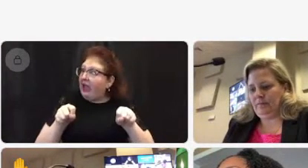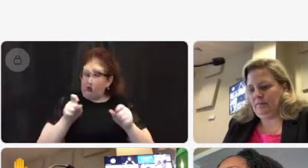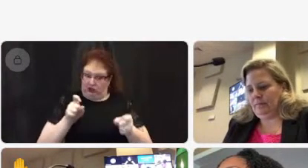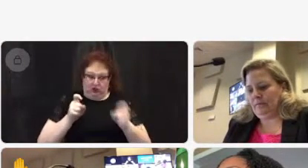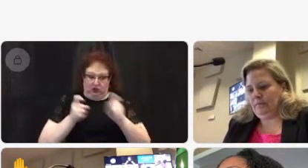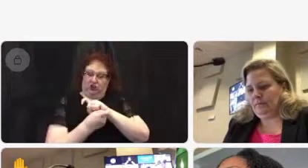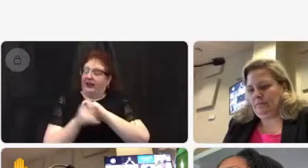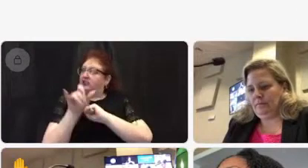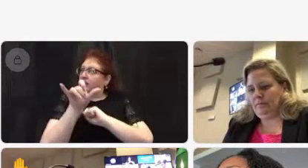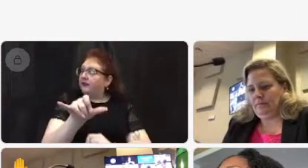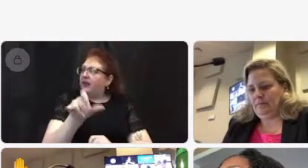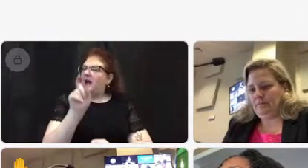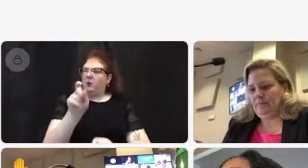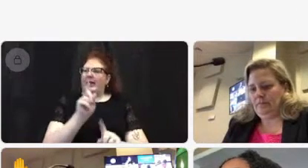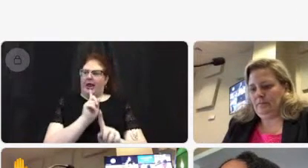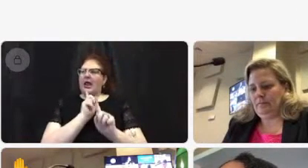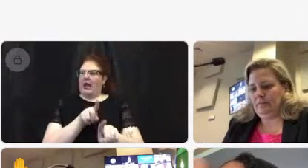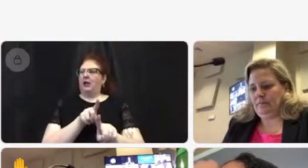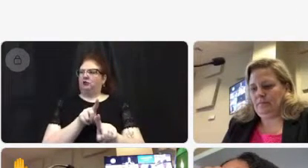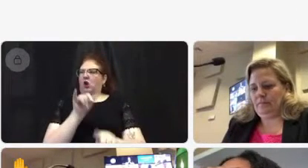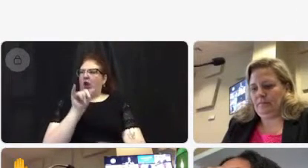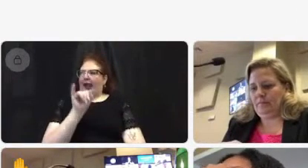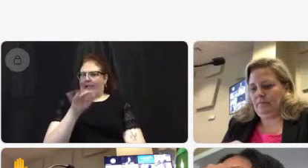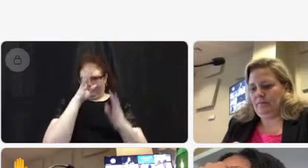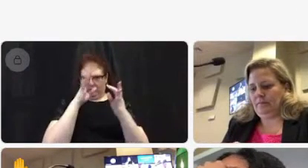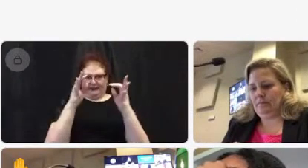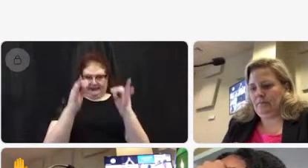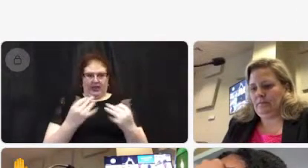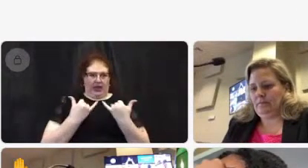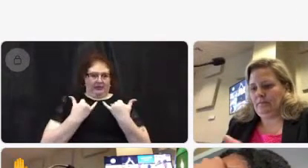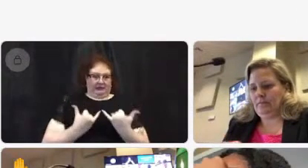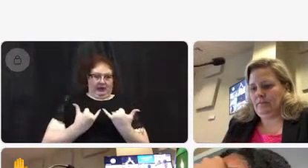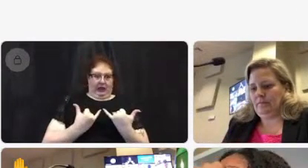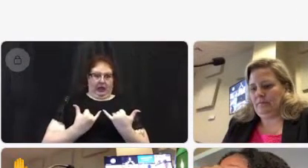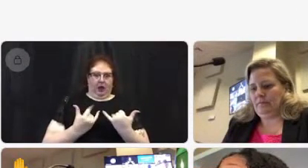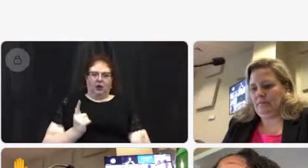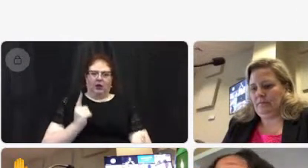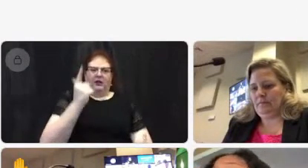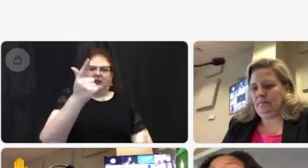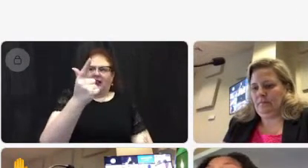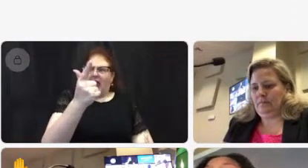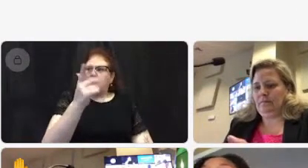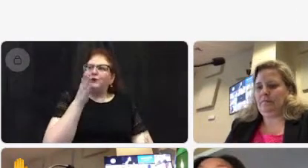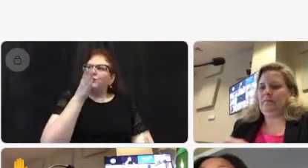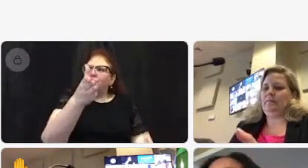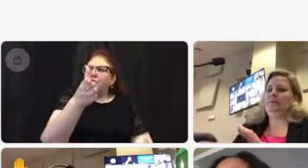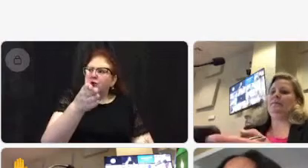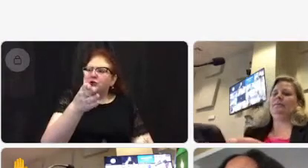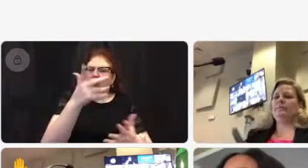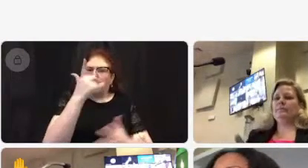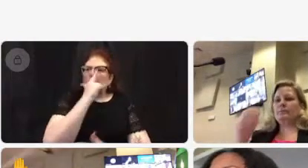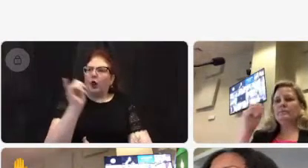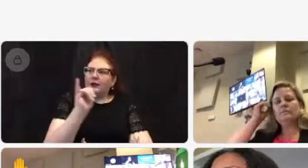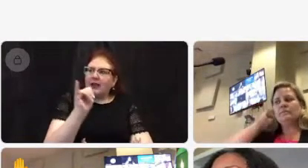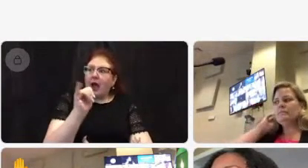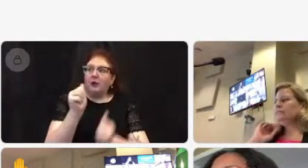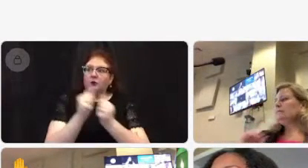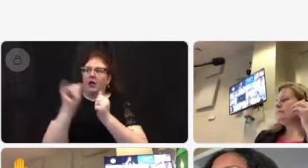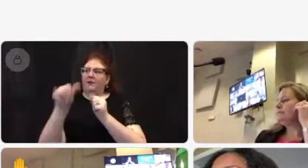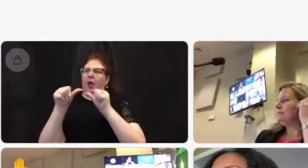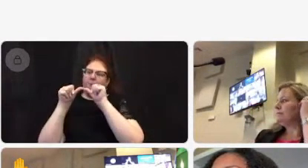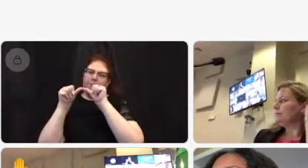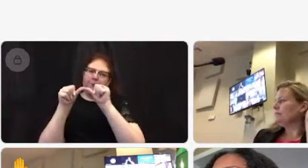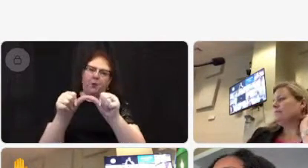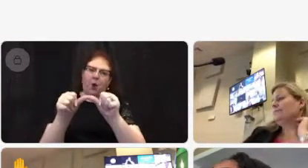should get an answer to about what the future looks like as it relates to the permanent I would